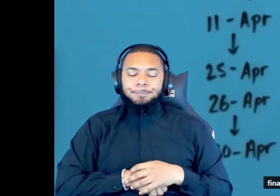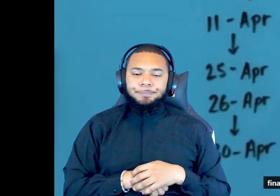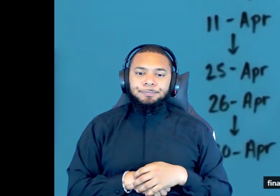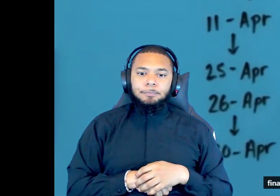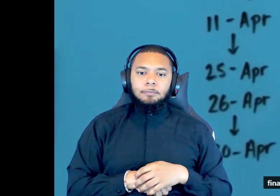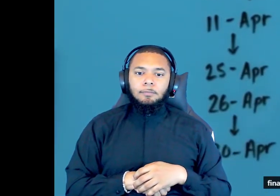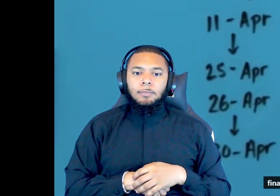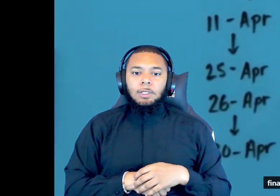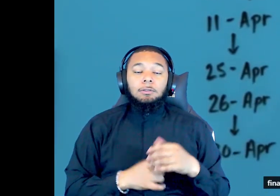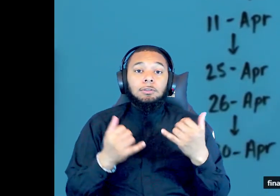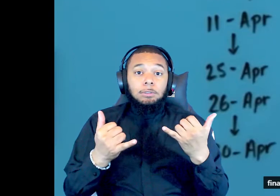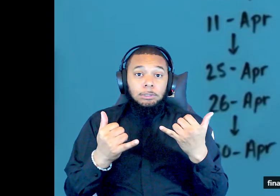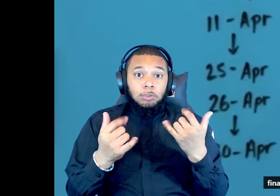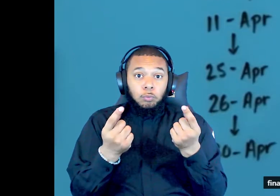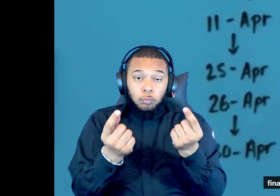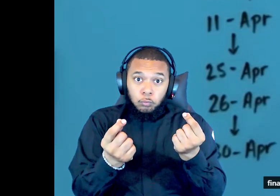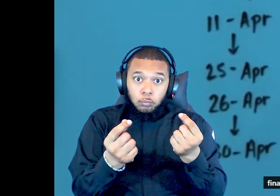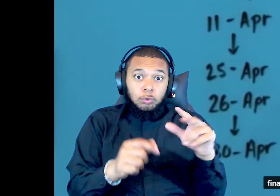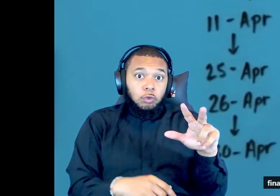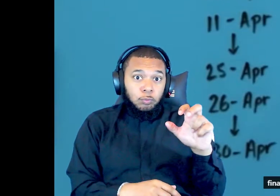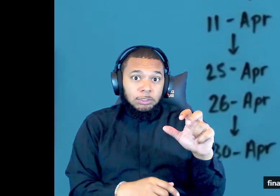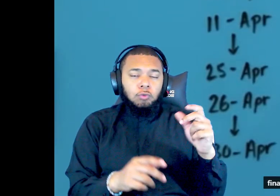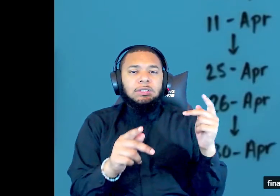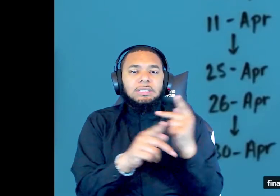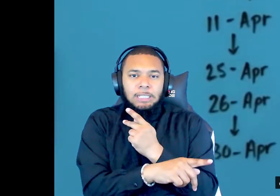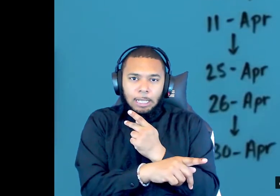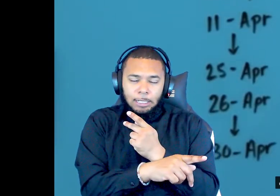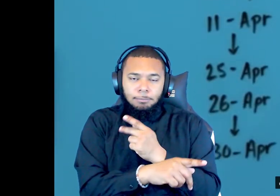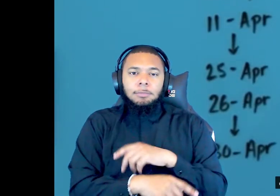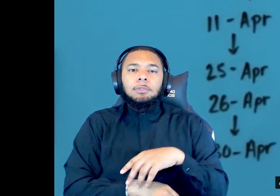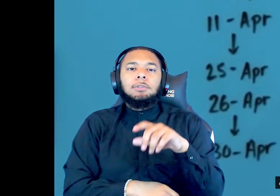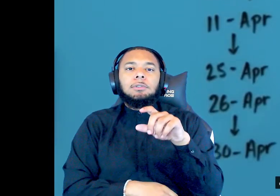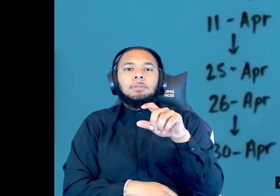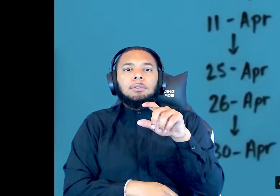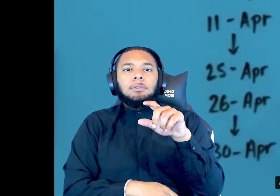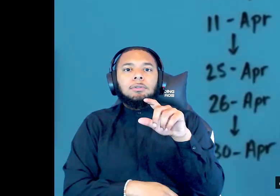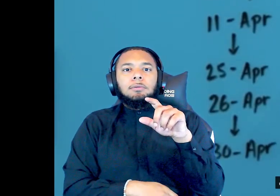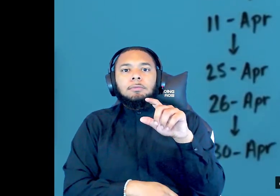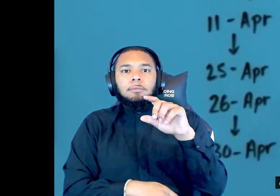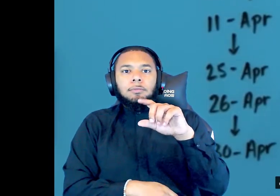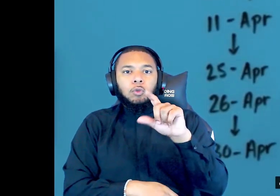So we're going to do 300 times 20%. All